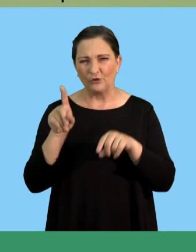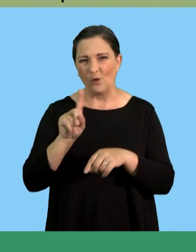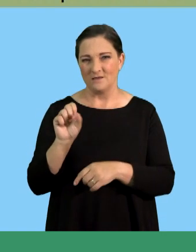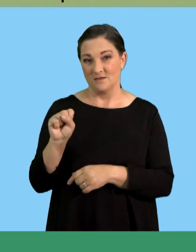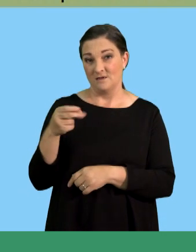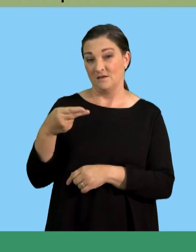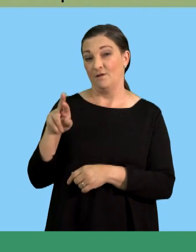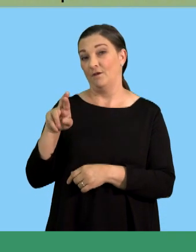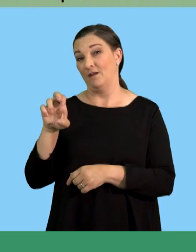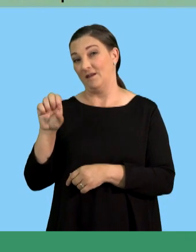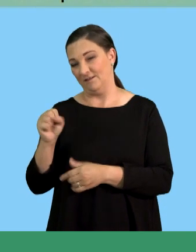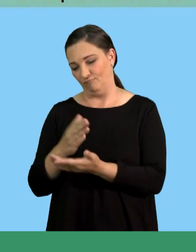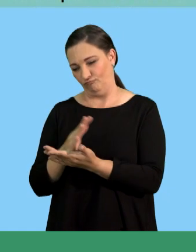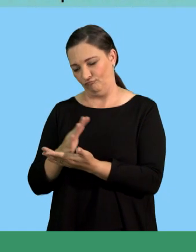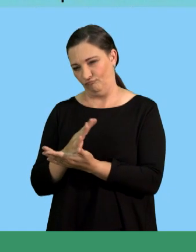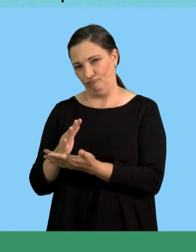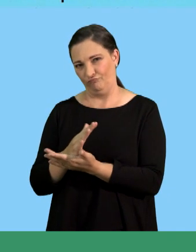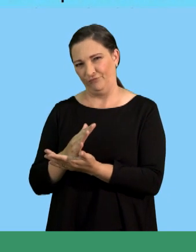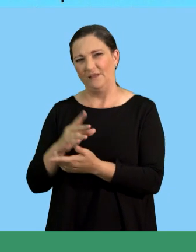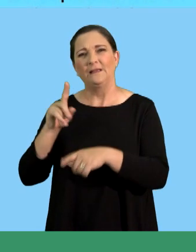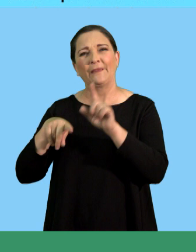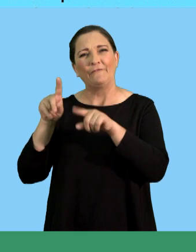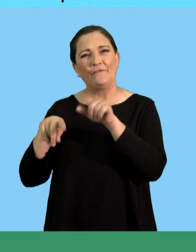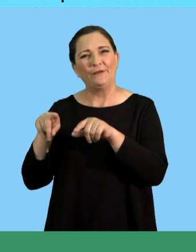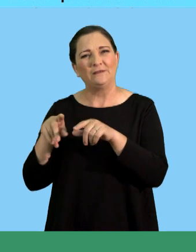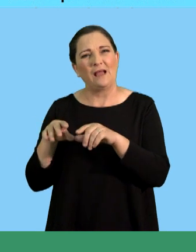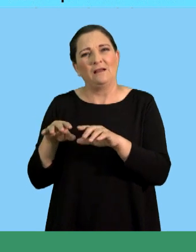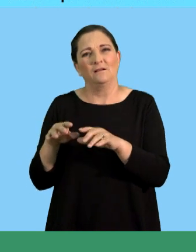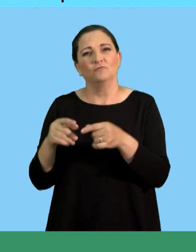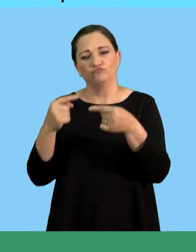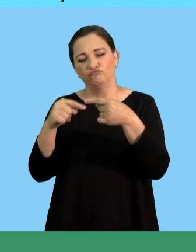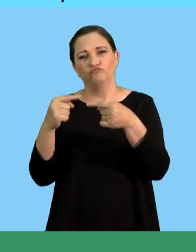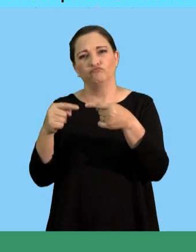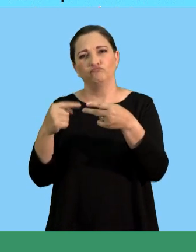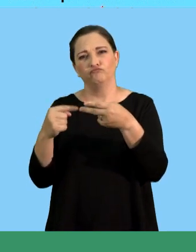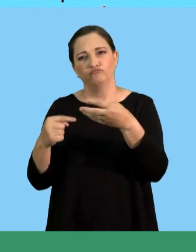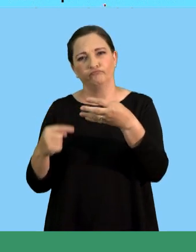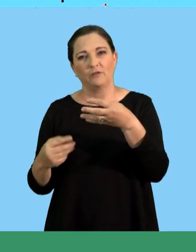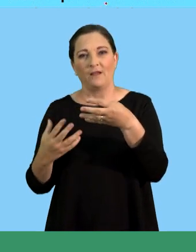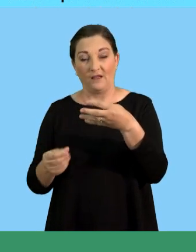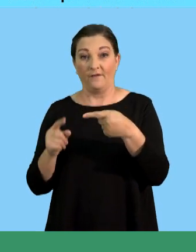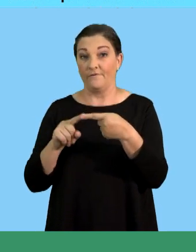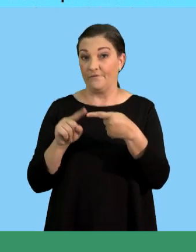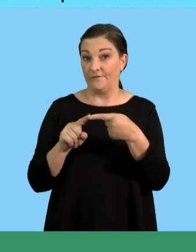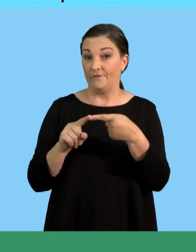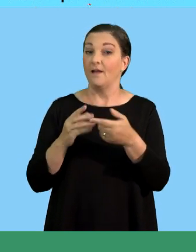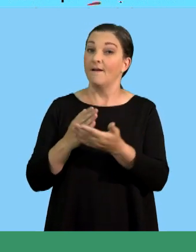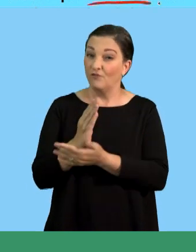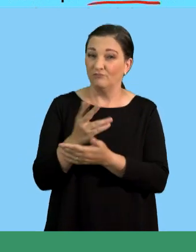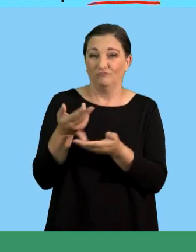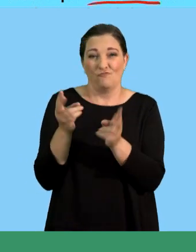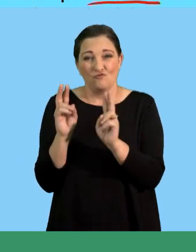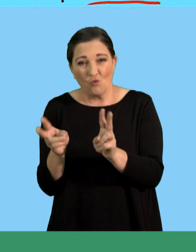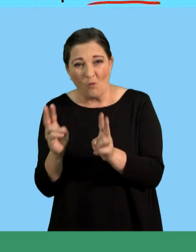of shares. Now, with your types of shares, we will also be looking into the rights of ordinary